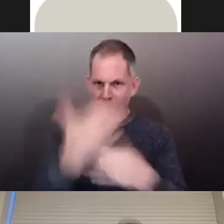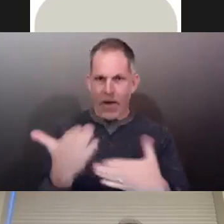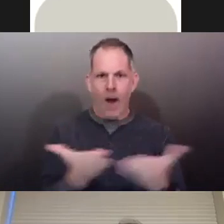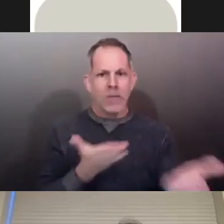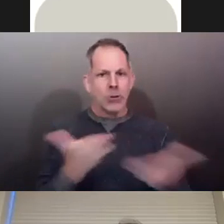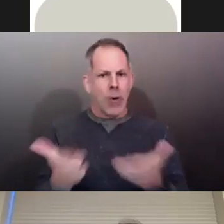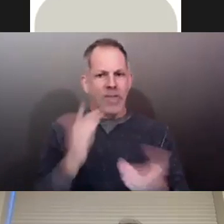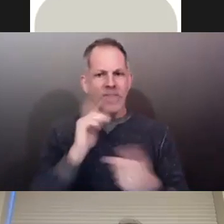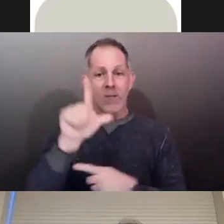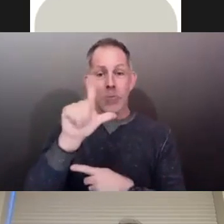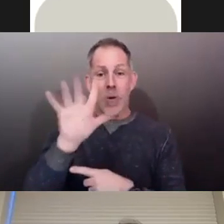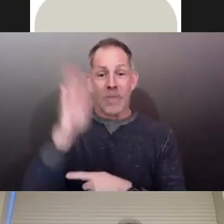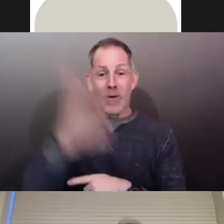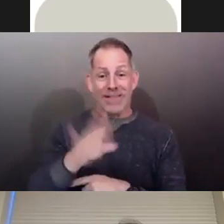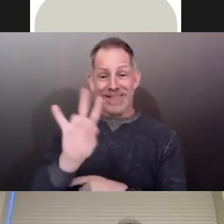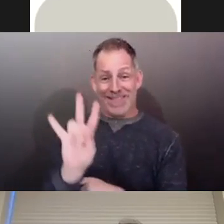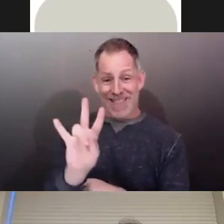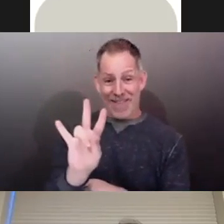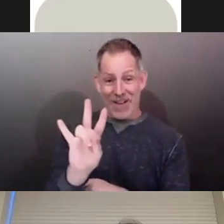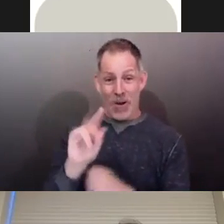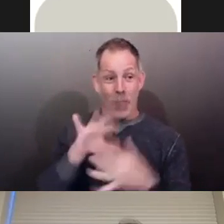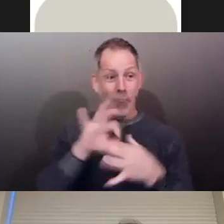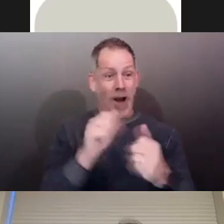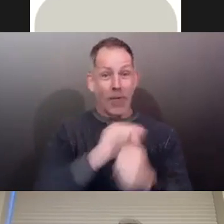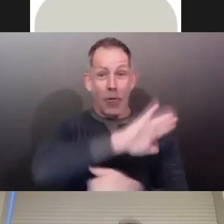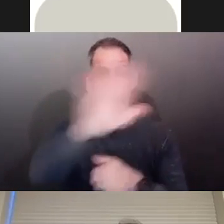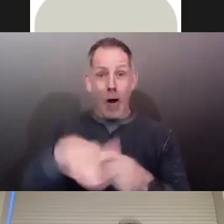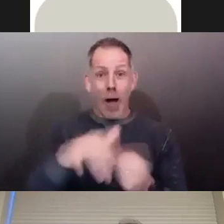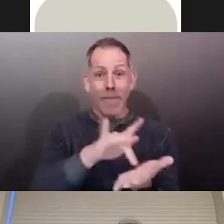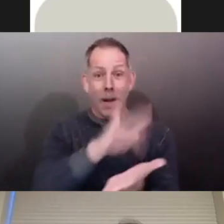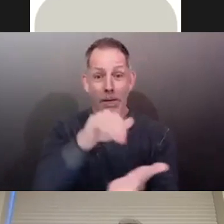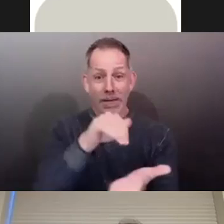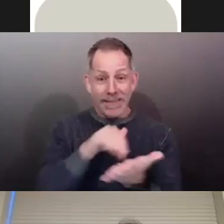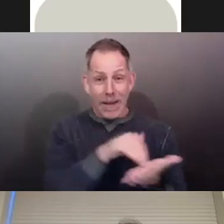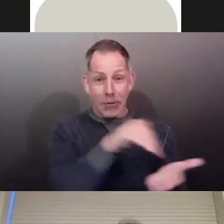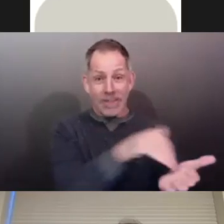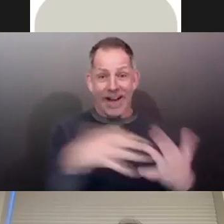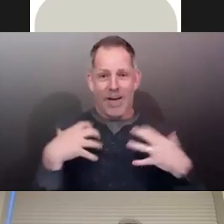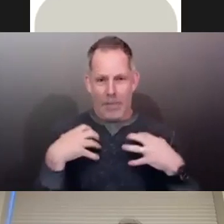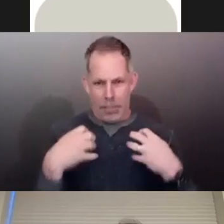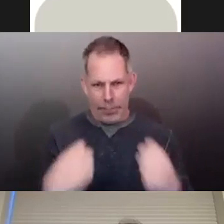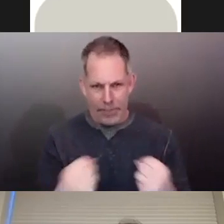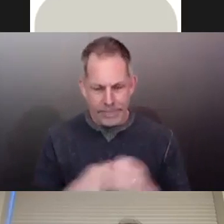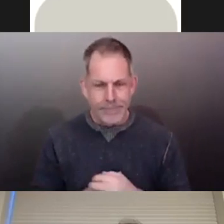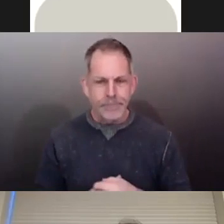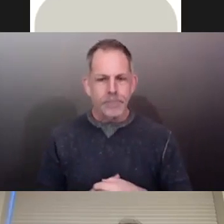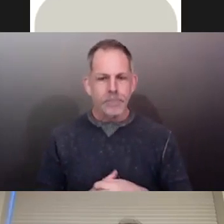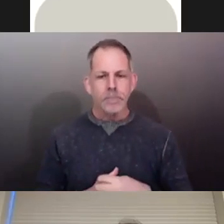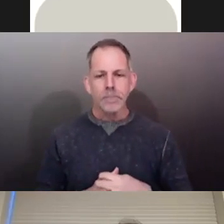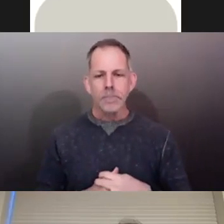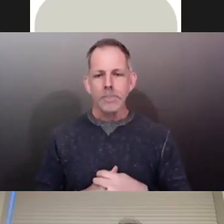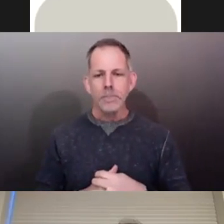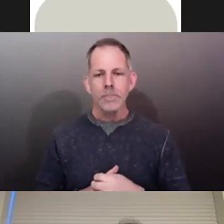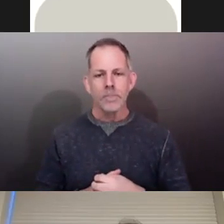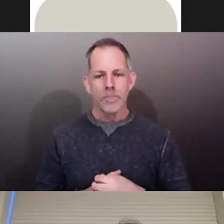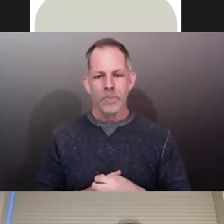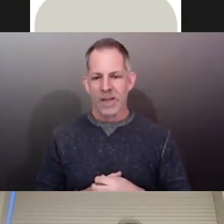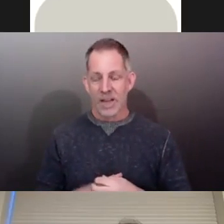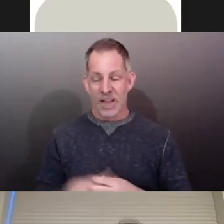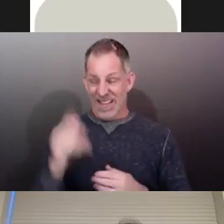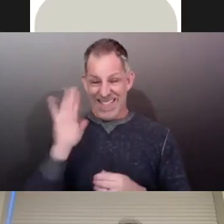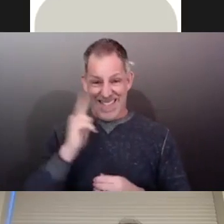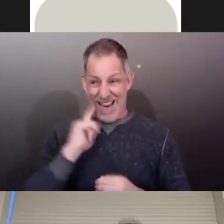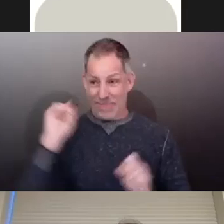food and supplies, even when the stores were running low. And it seems like years ago, but if you can remember back into the spring when there was a run on